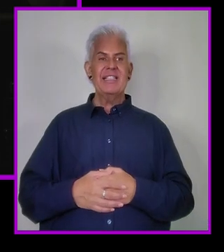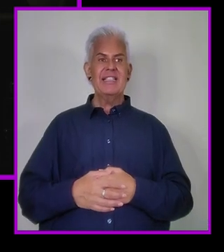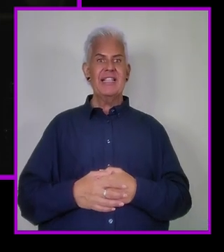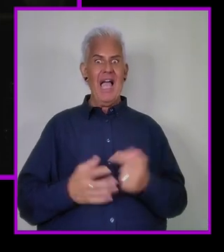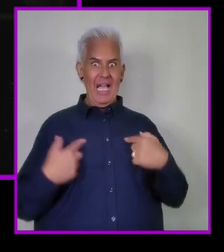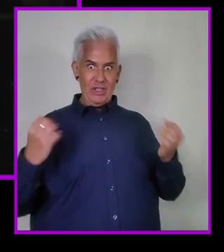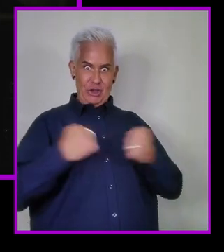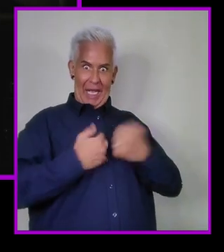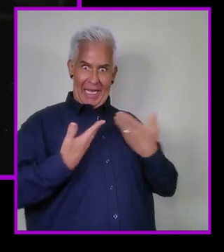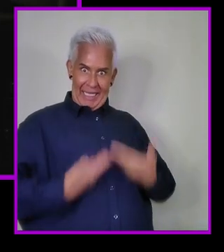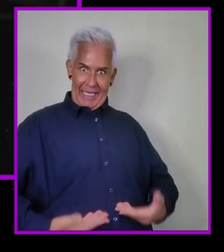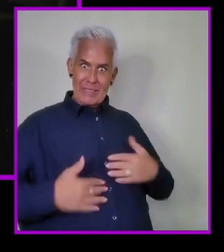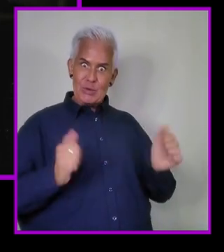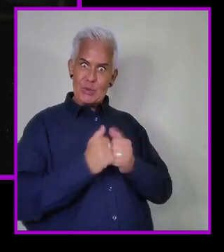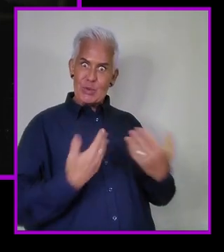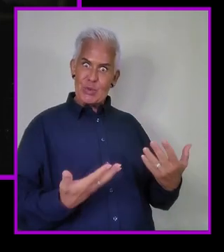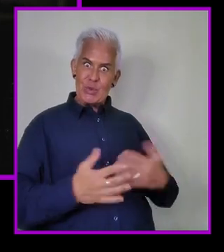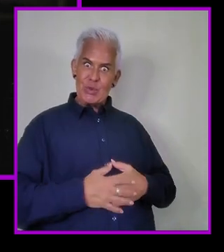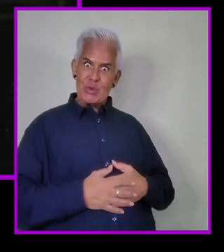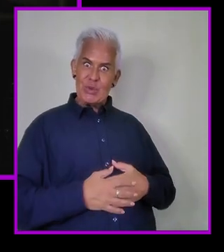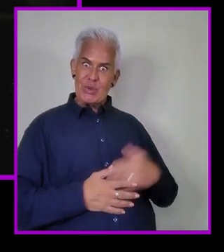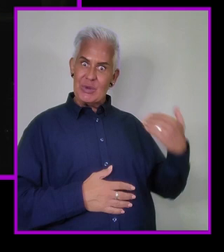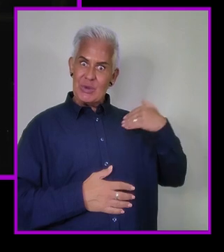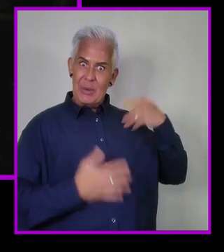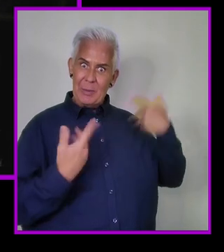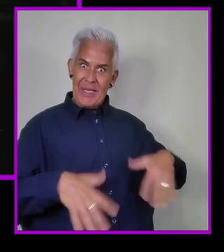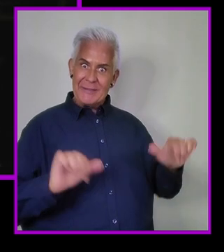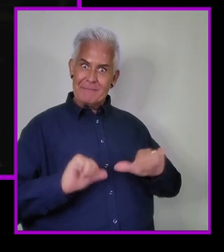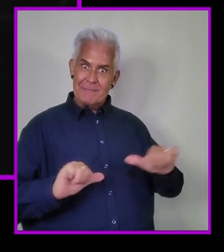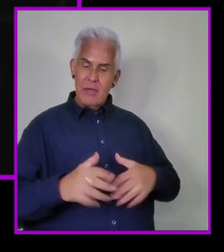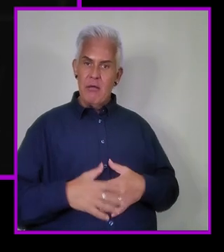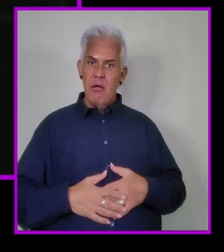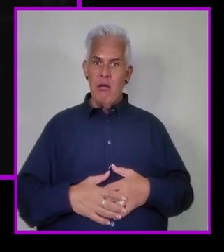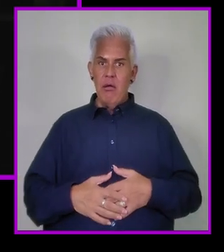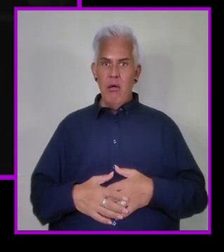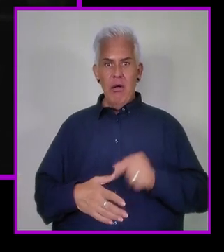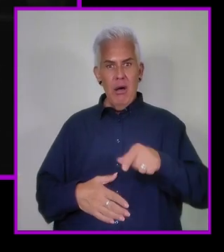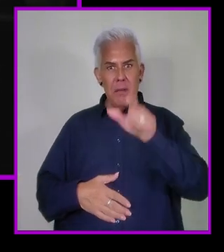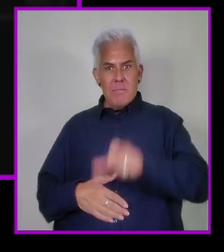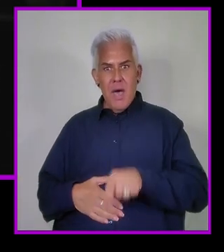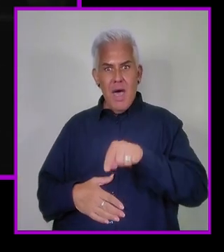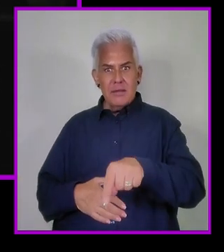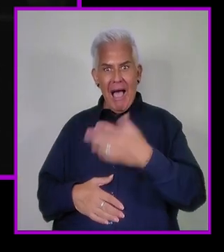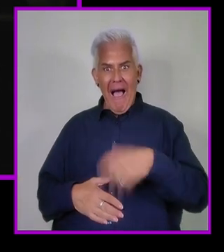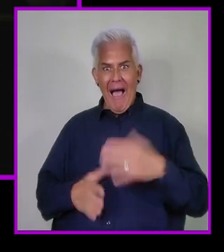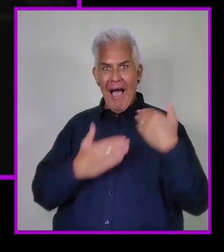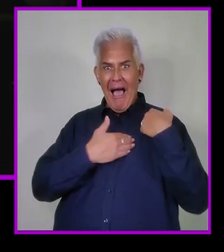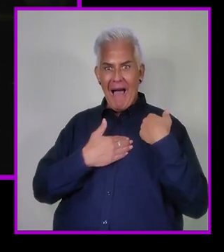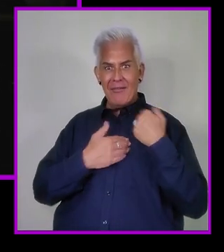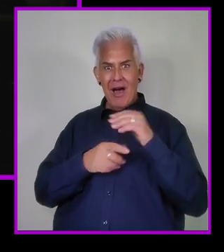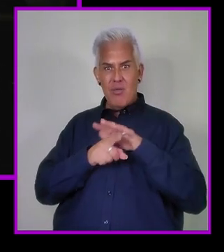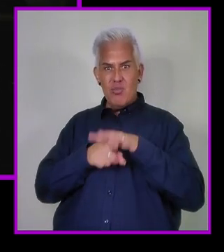the jacket. They haven't called. But if you think about the pressure that's going to be on that individual